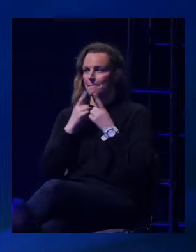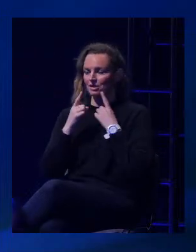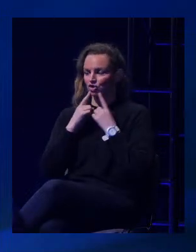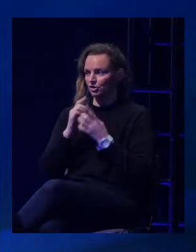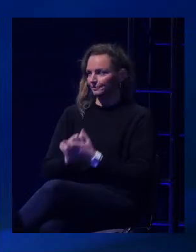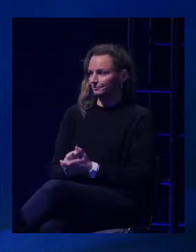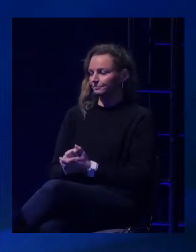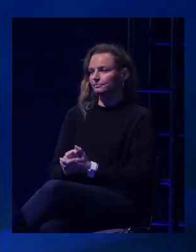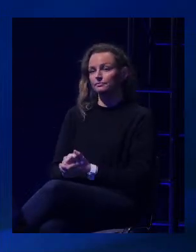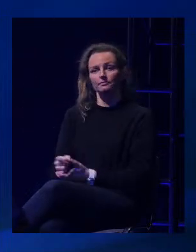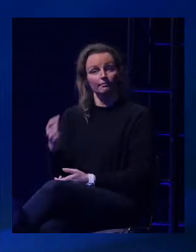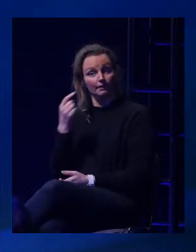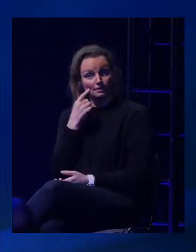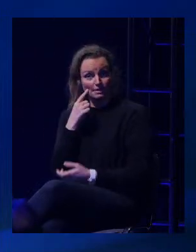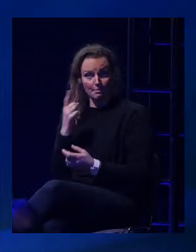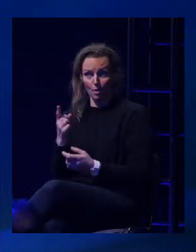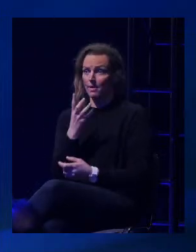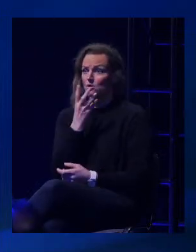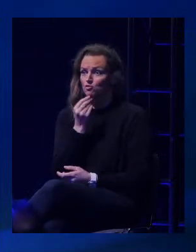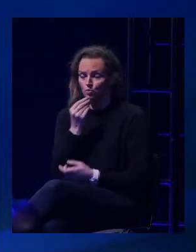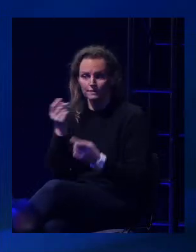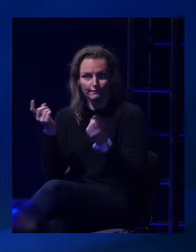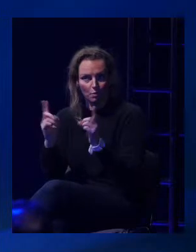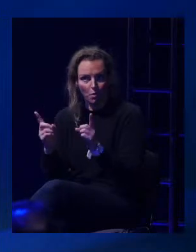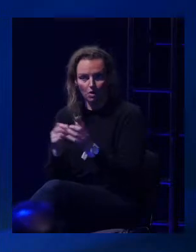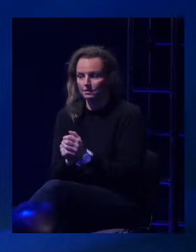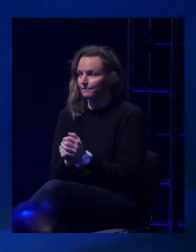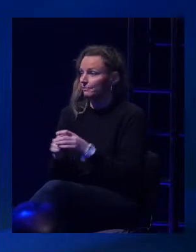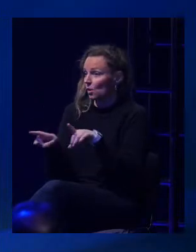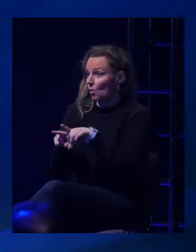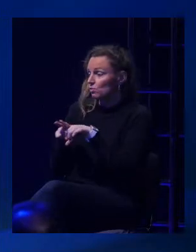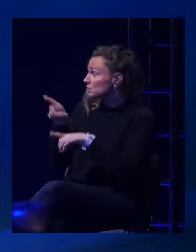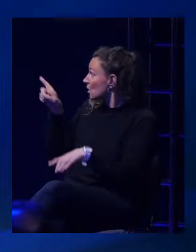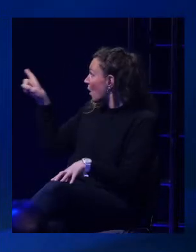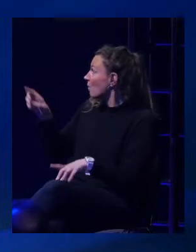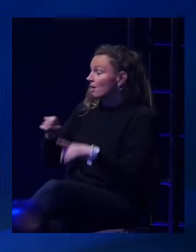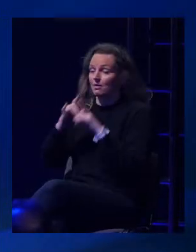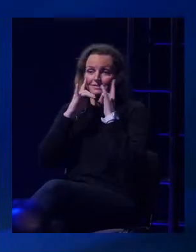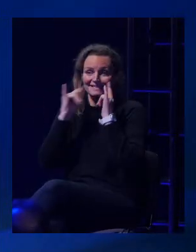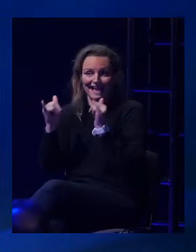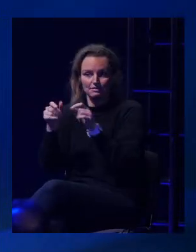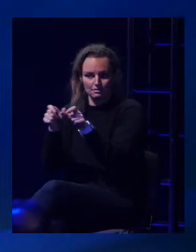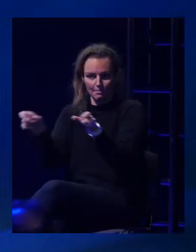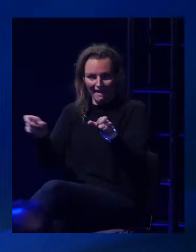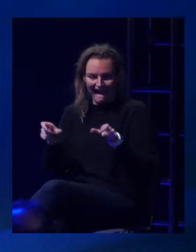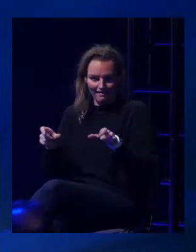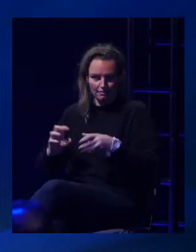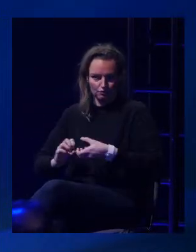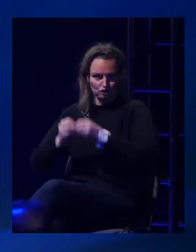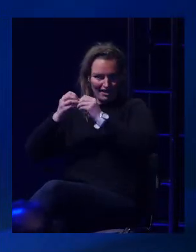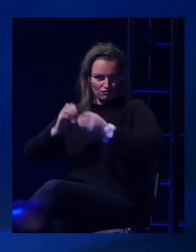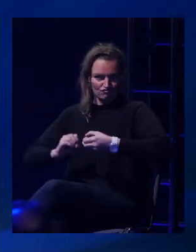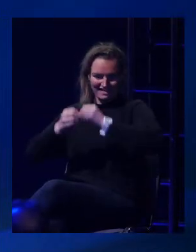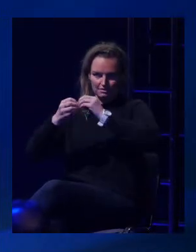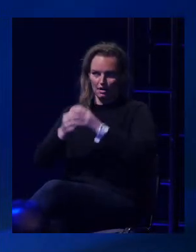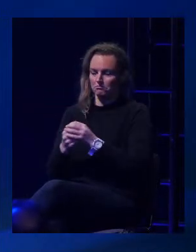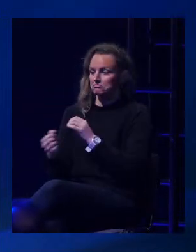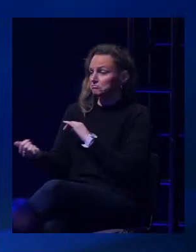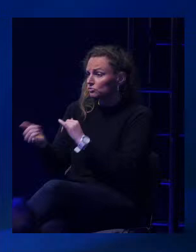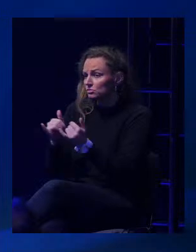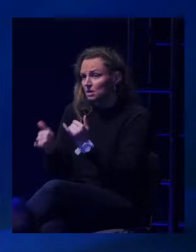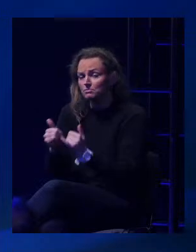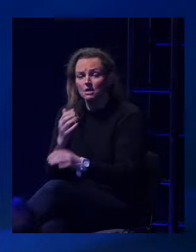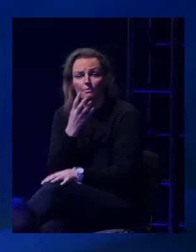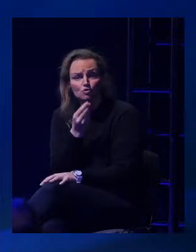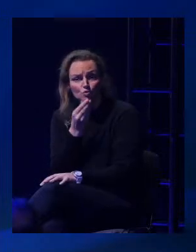A really simple thing, but an incredibly useful thing, is it's also a test pattern generator. So in certain scenarios, this might be very useful to make sure that